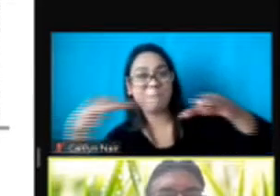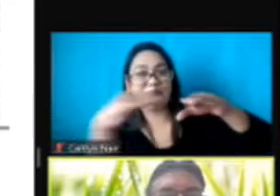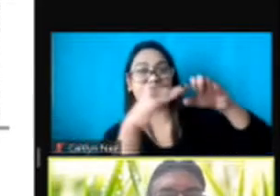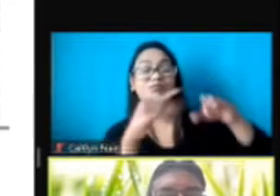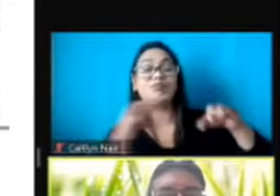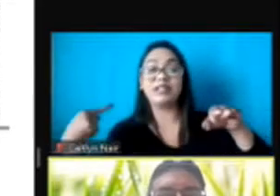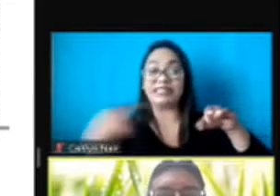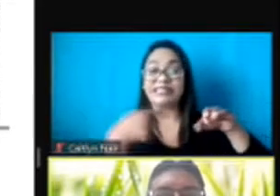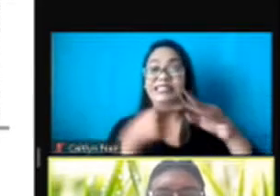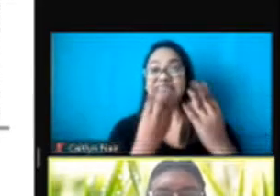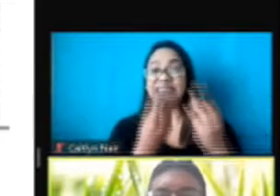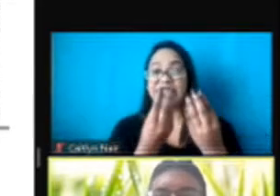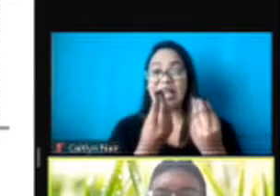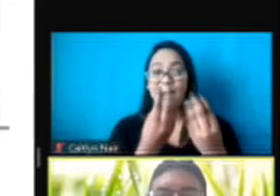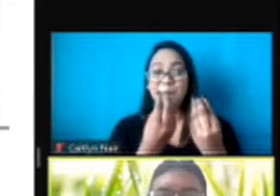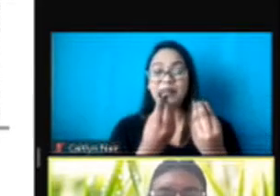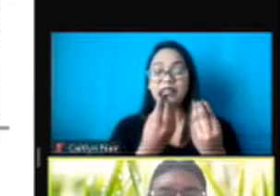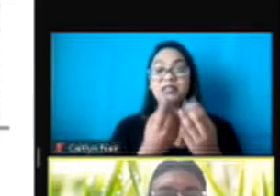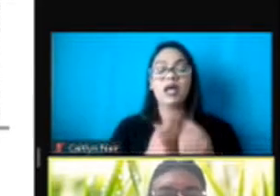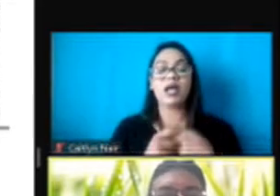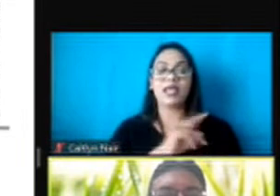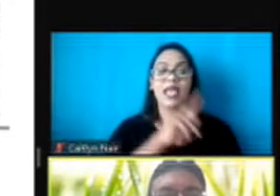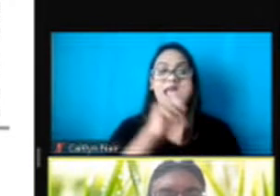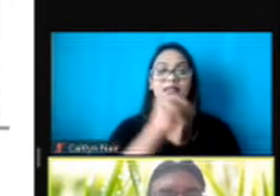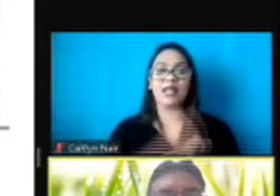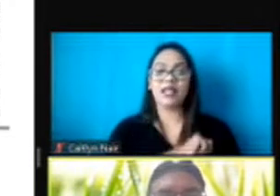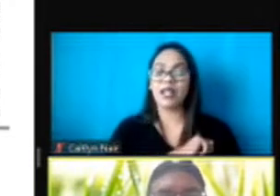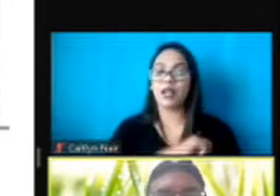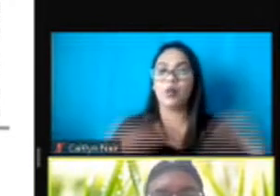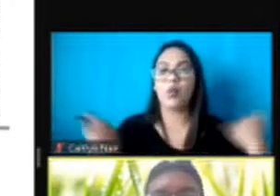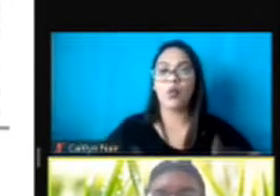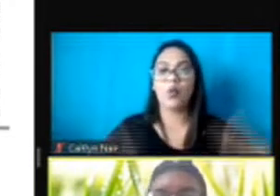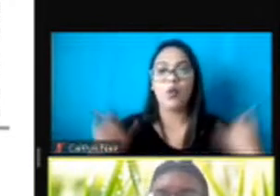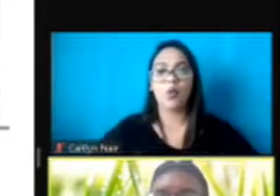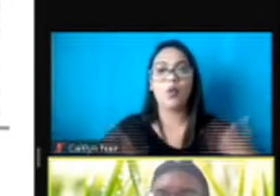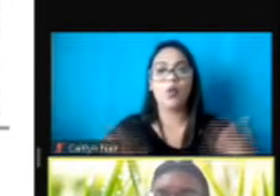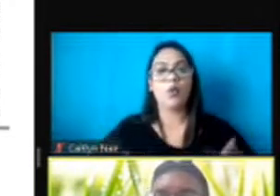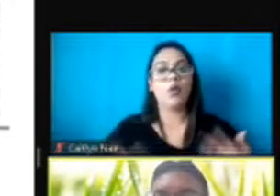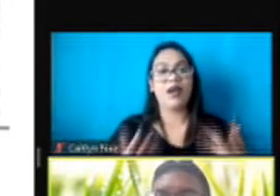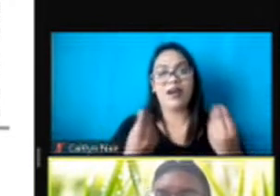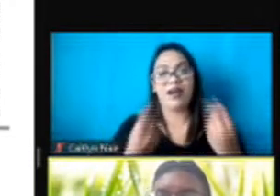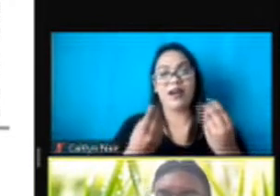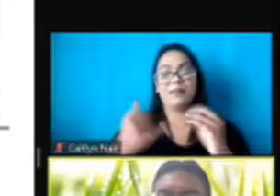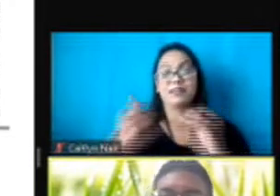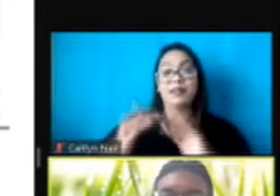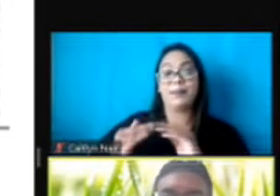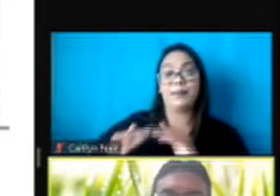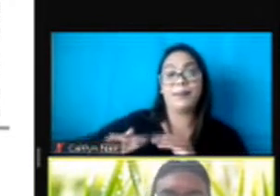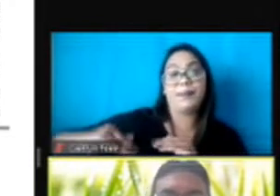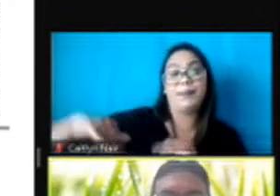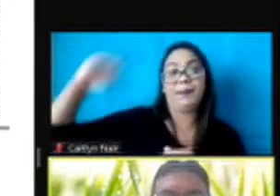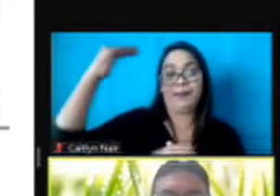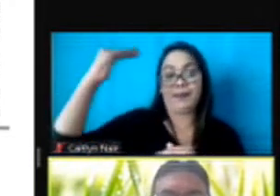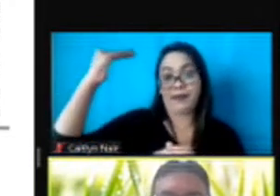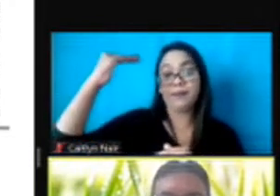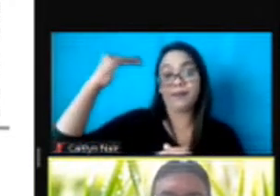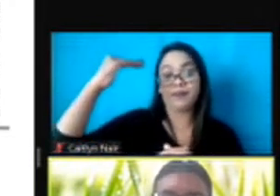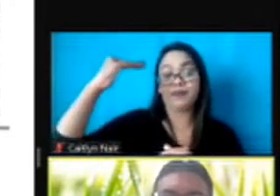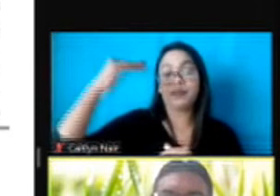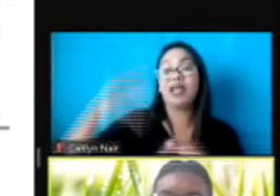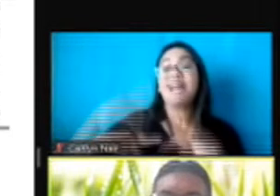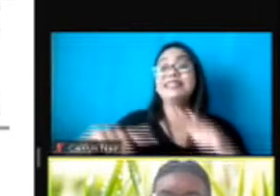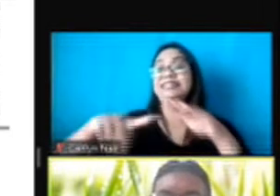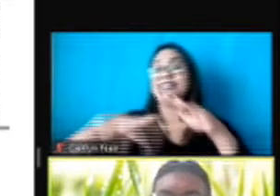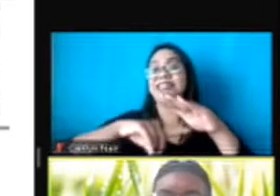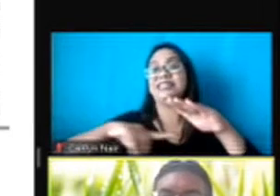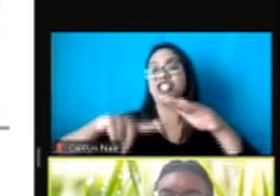in KZN, and you'll notice that the vast majority of these are first presenting to our district hospitals, and our district hospitals